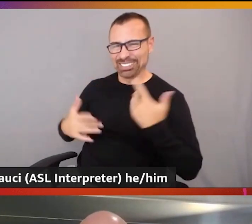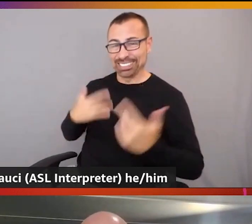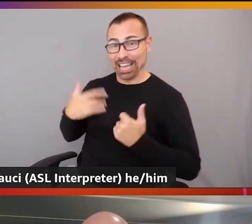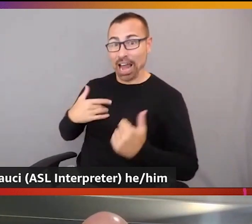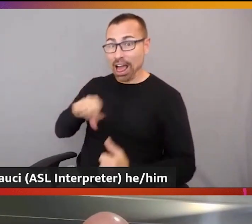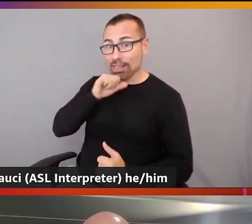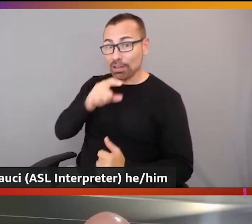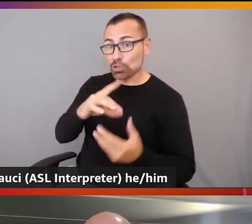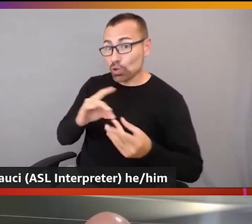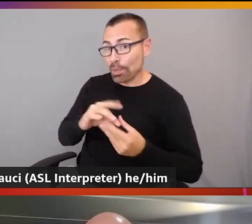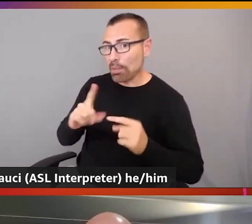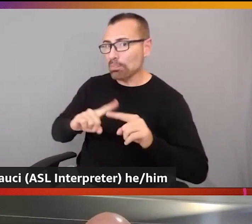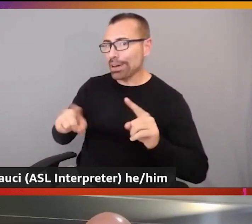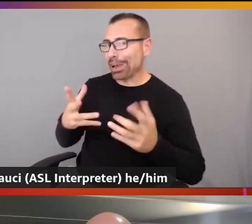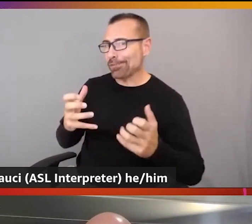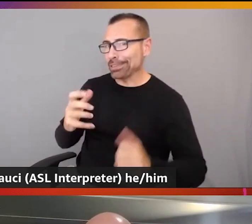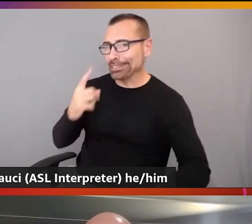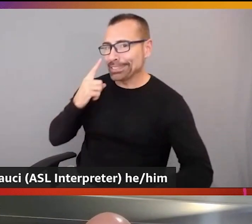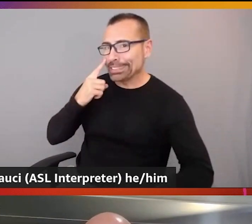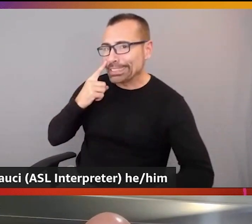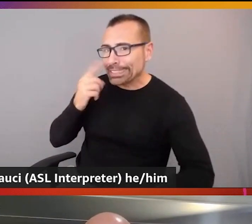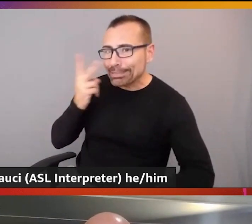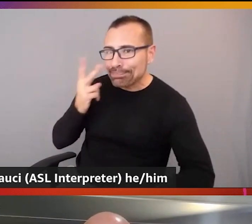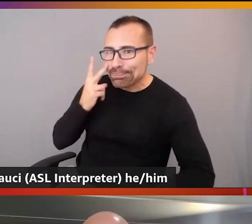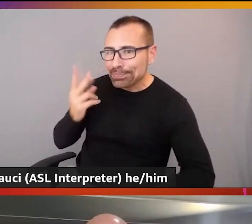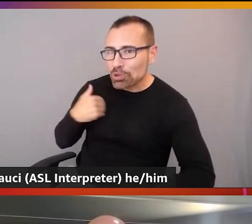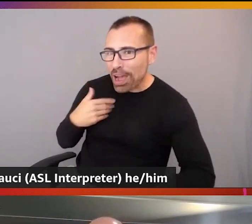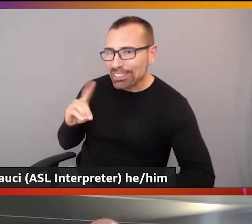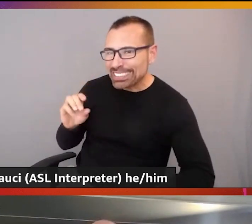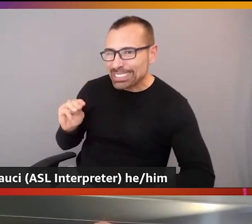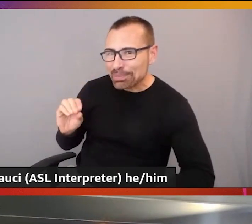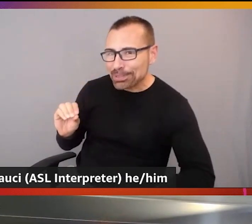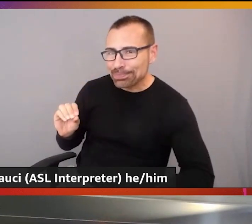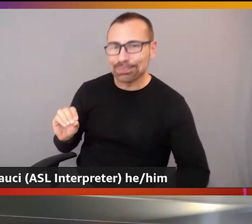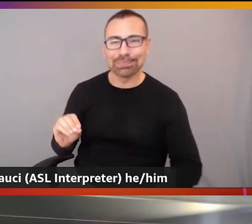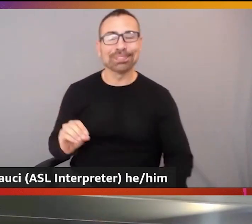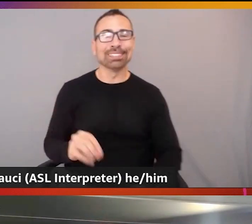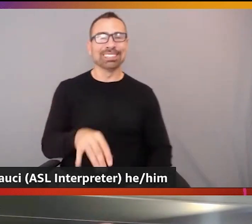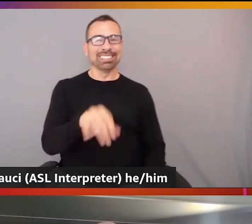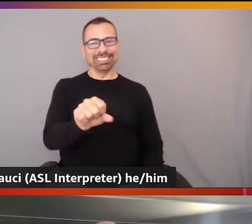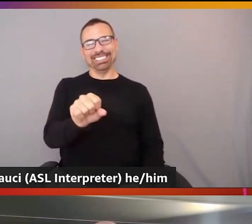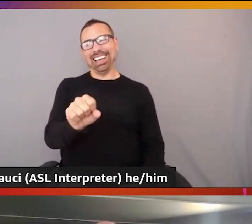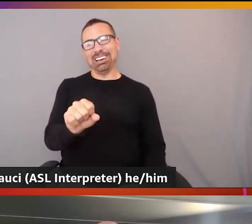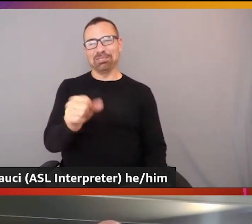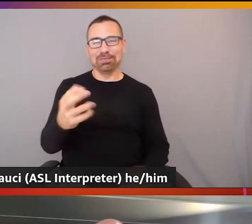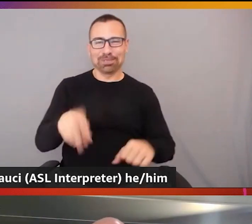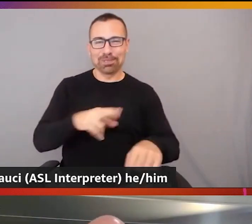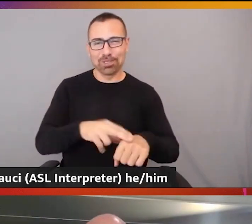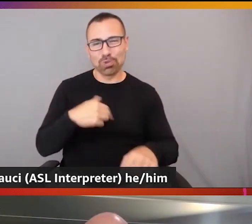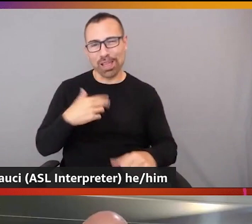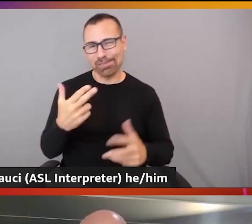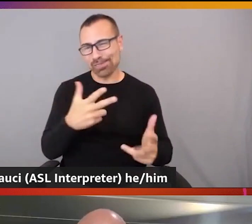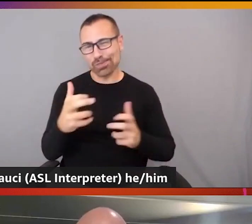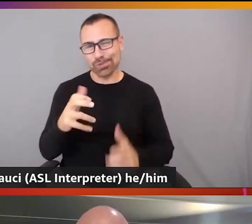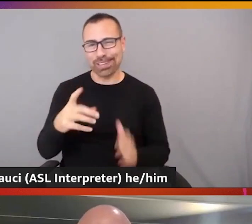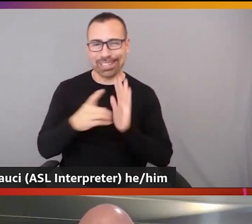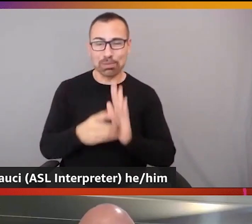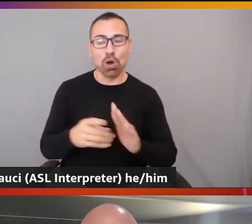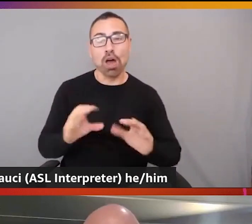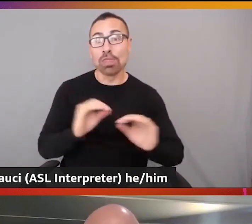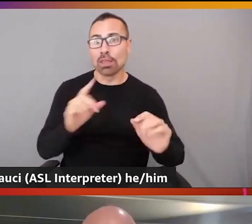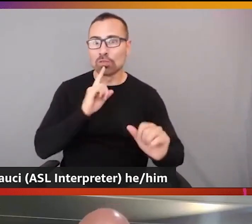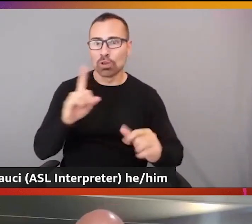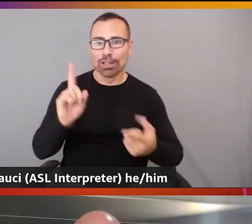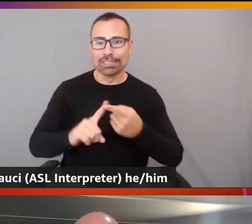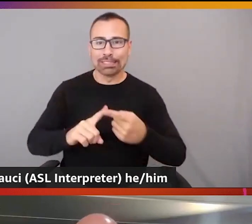So do we have a demo? Yeah, you bet. We've got a quick demo. Nothing's real until you see it, right? So that's right.